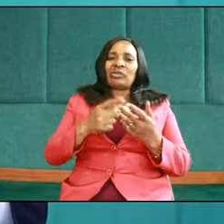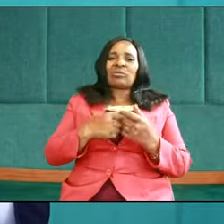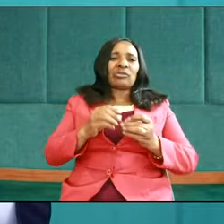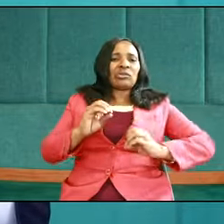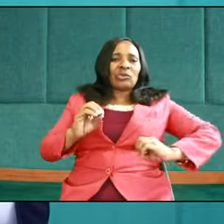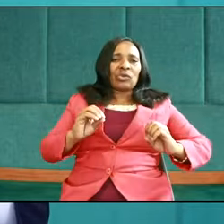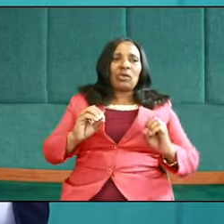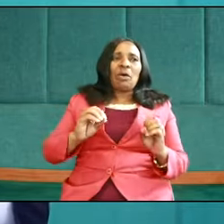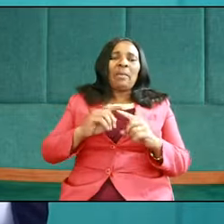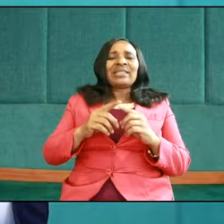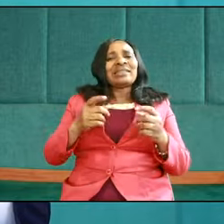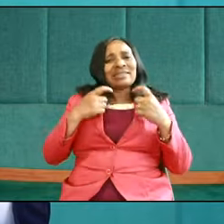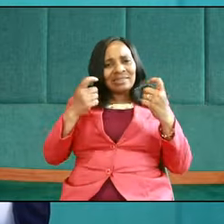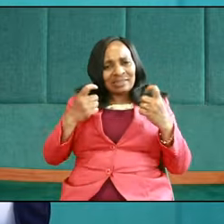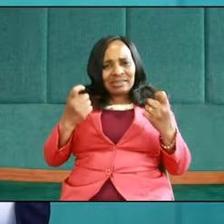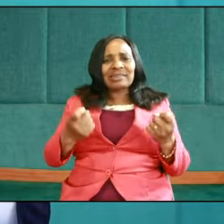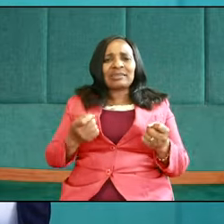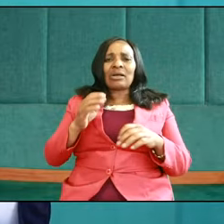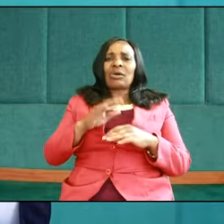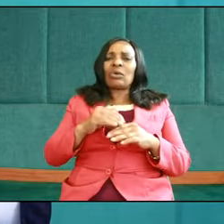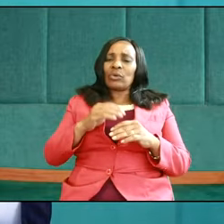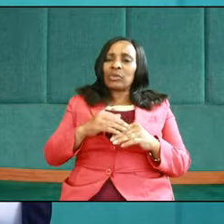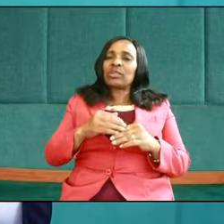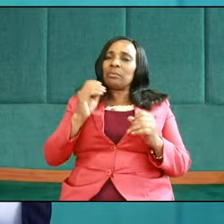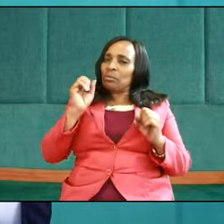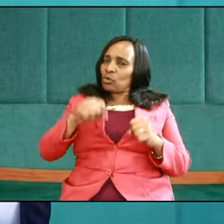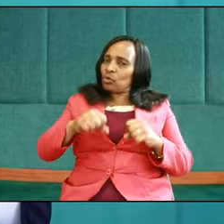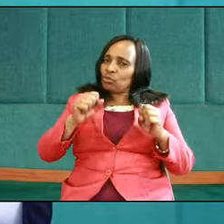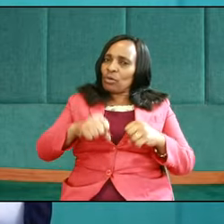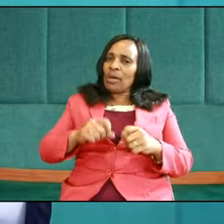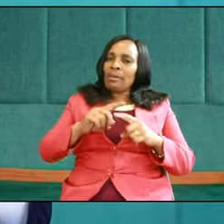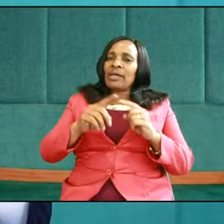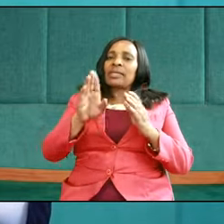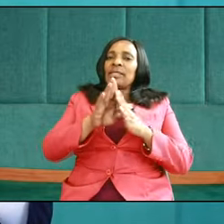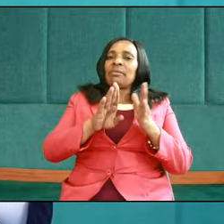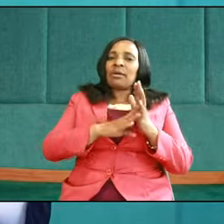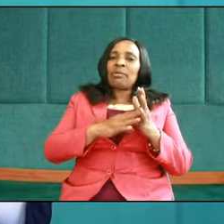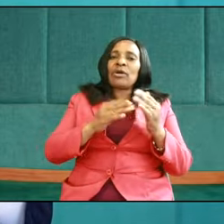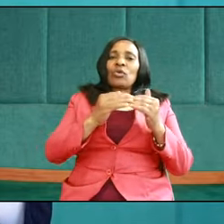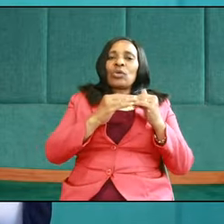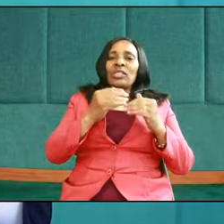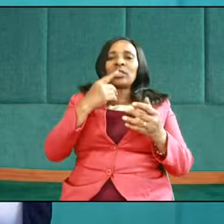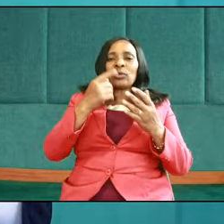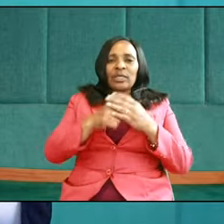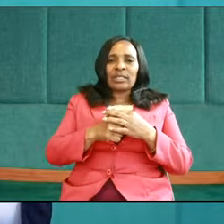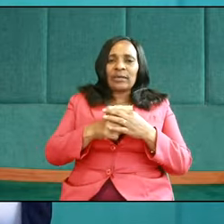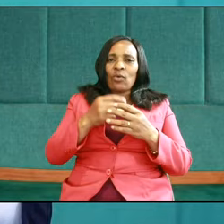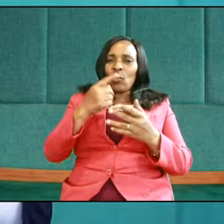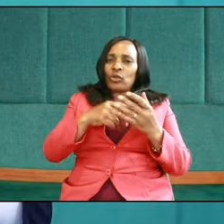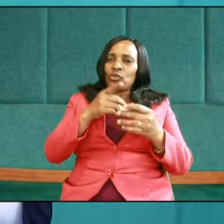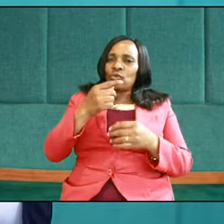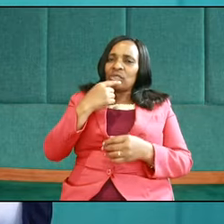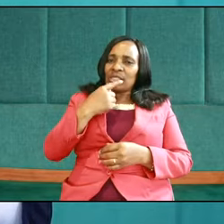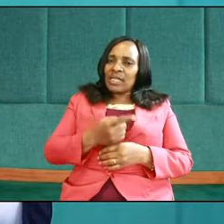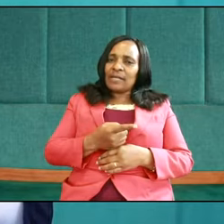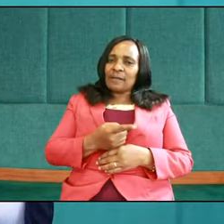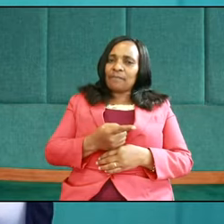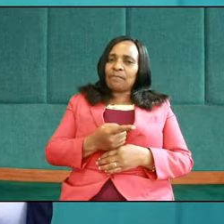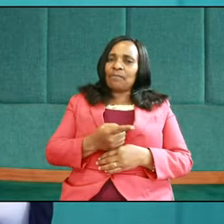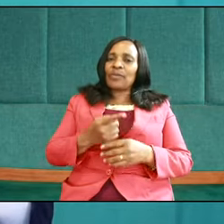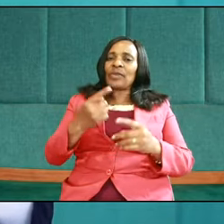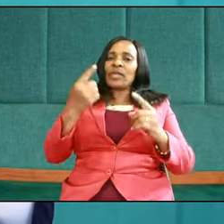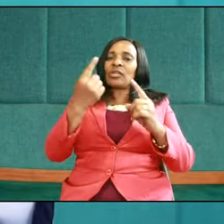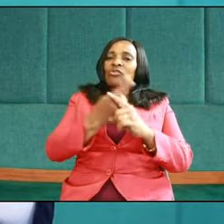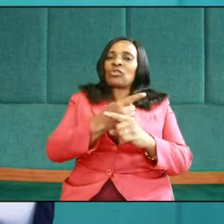And I think sin is sin. It should be called out regardless. Mm-hmm. But the Bible equally states, just like you said, that there's